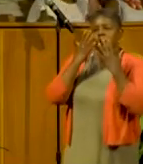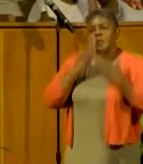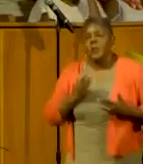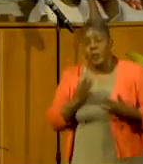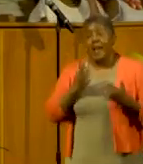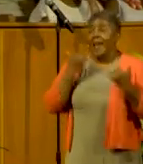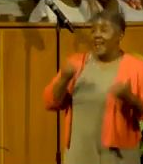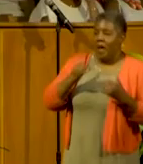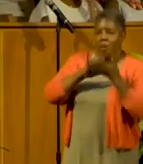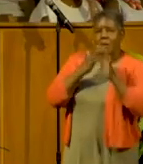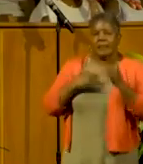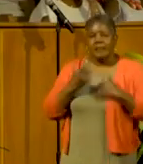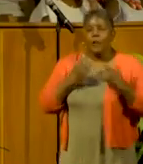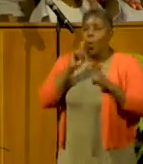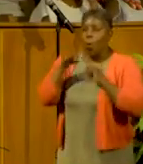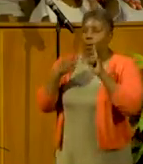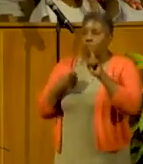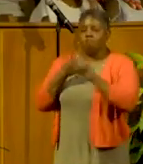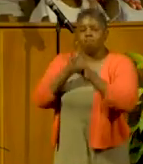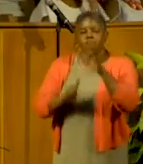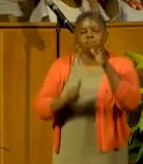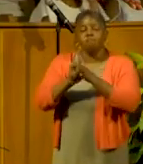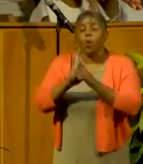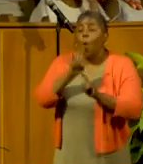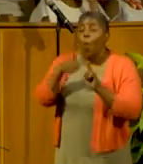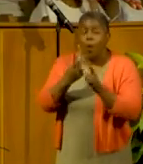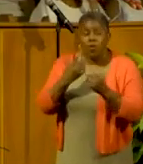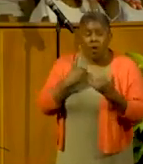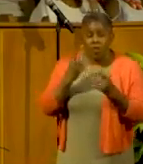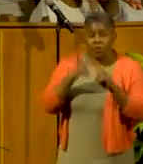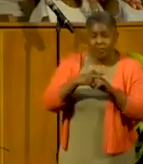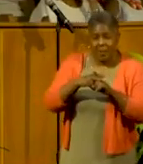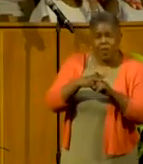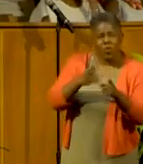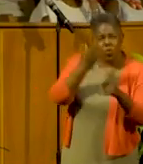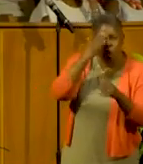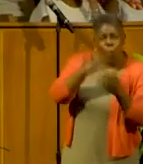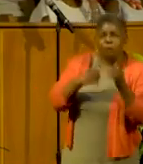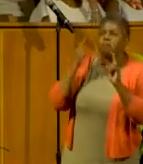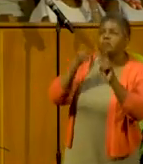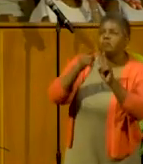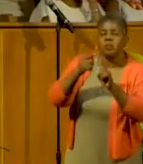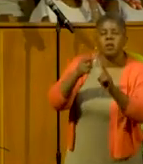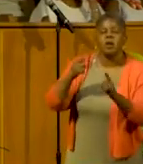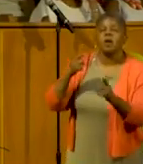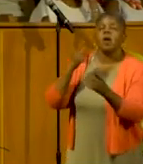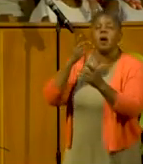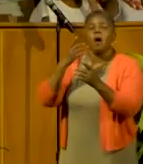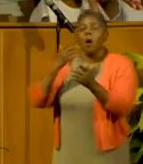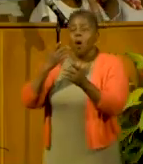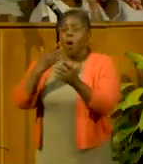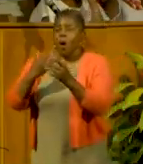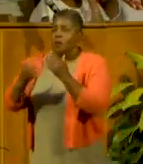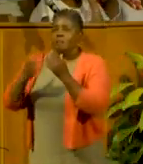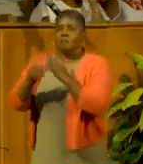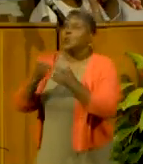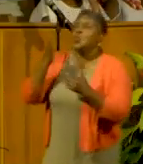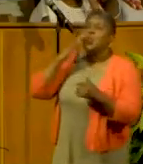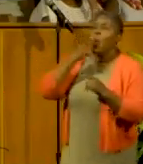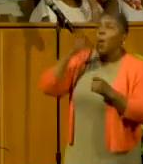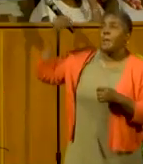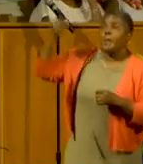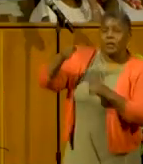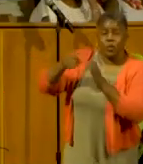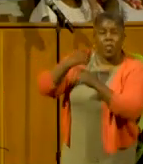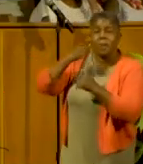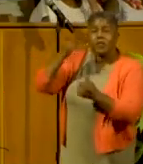now excite you when they come. When you're walking in your assignment, the blows that they throw don't even faze you anymore. They